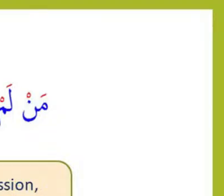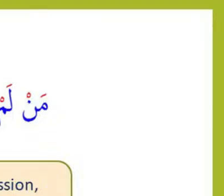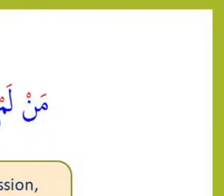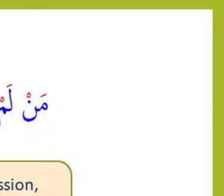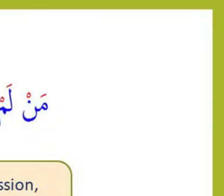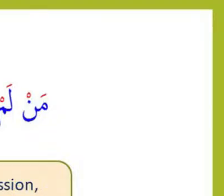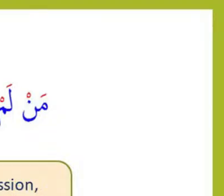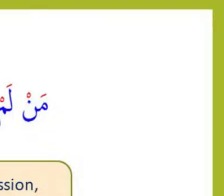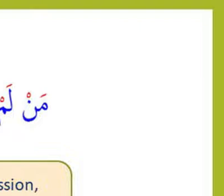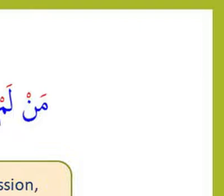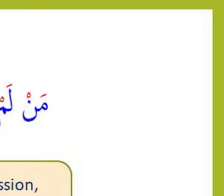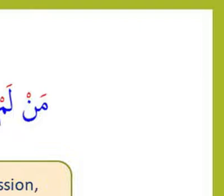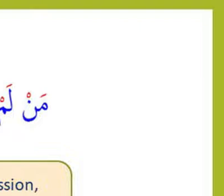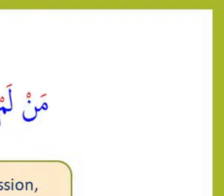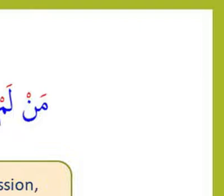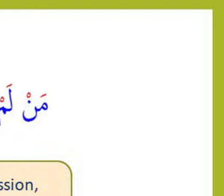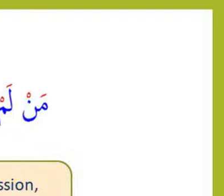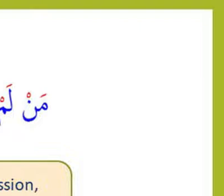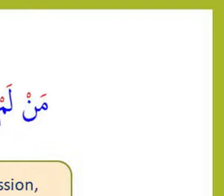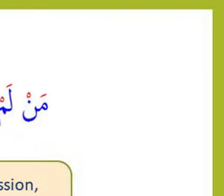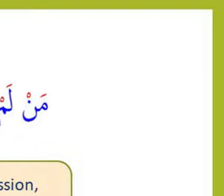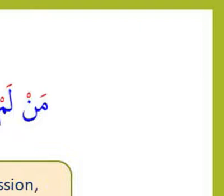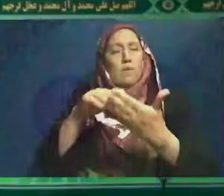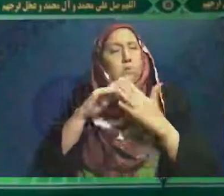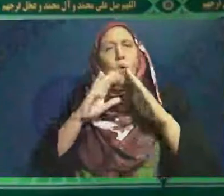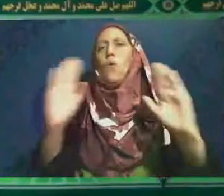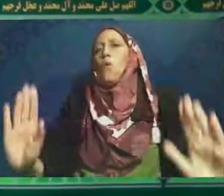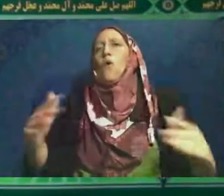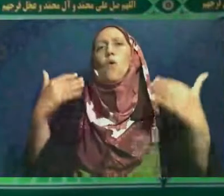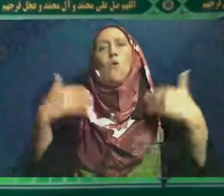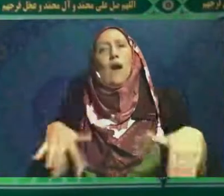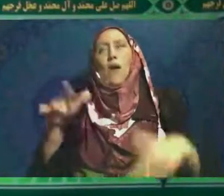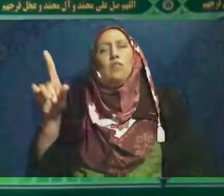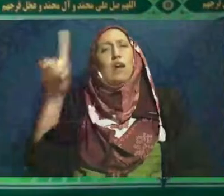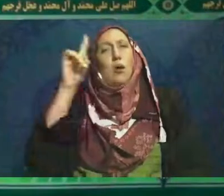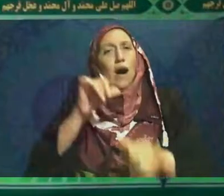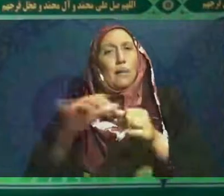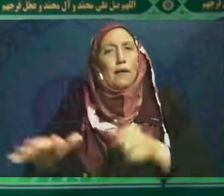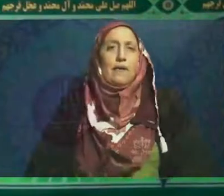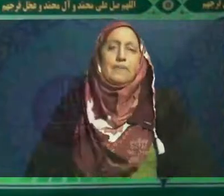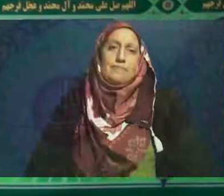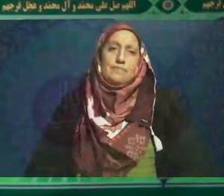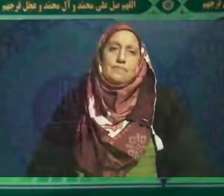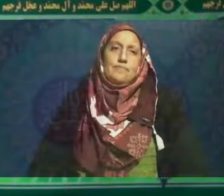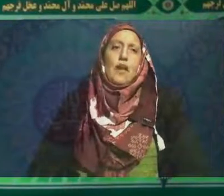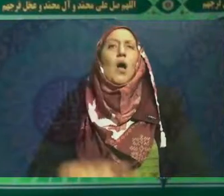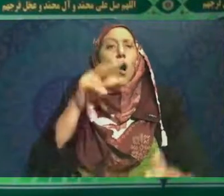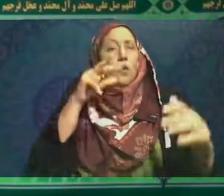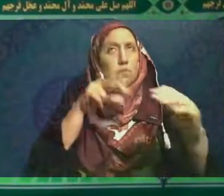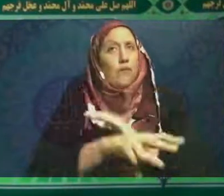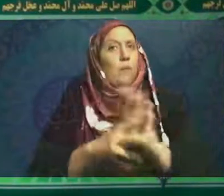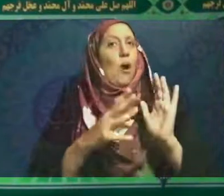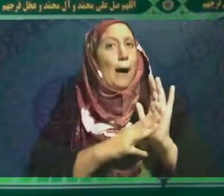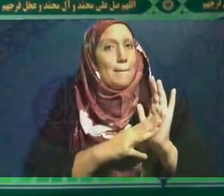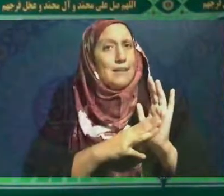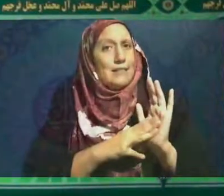Allahu shafa'ati." Those who don't believe in my intercession, the Almighty God does not give them my intercession. And that's why you see we are reading tonight